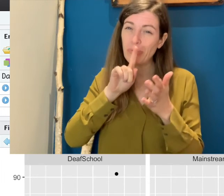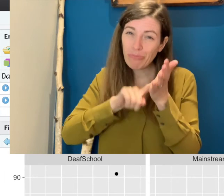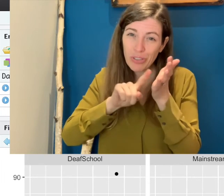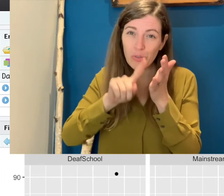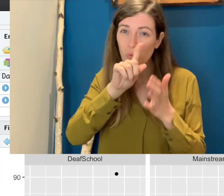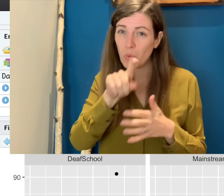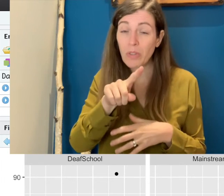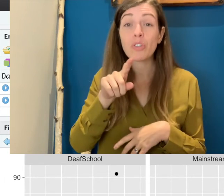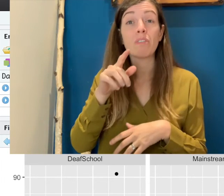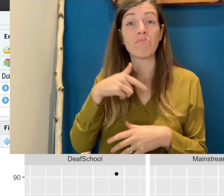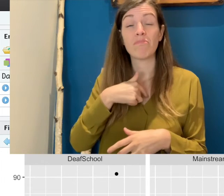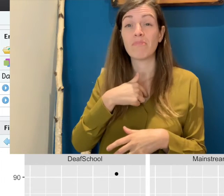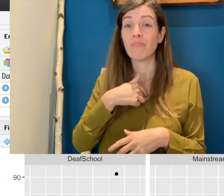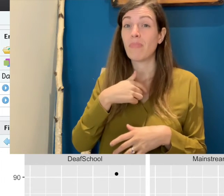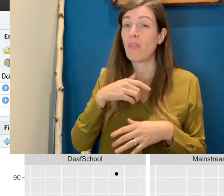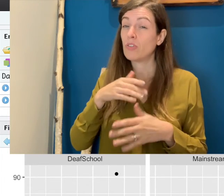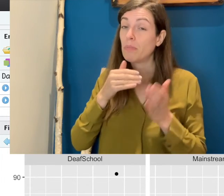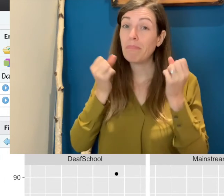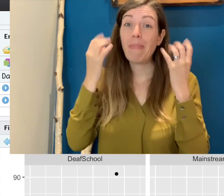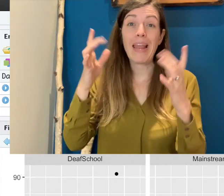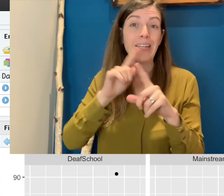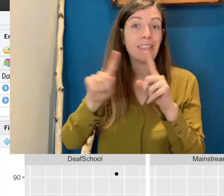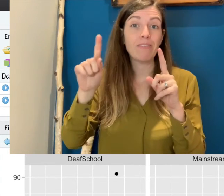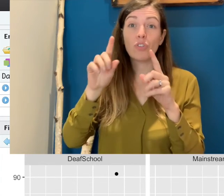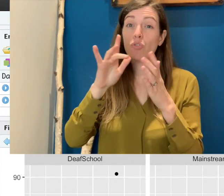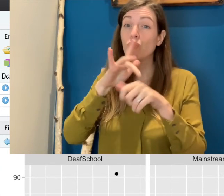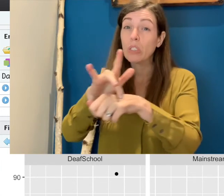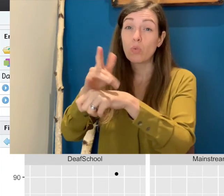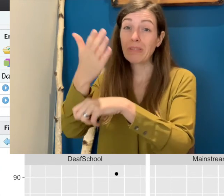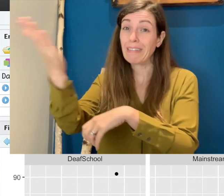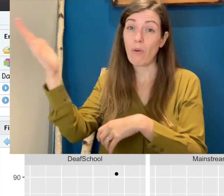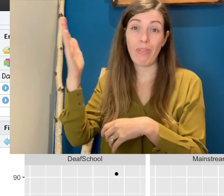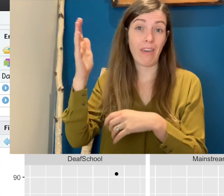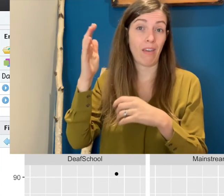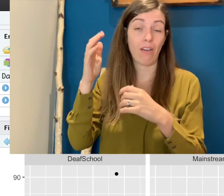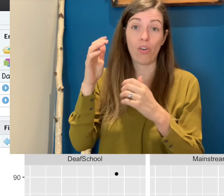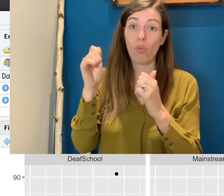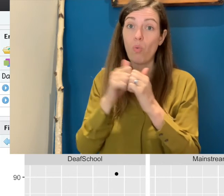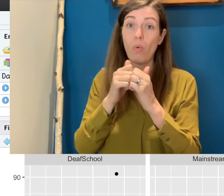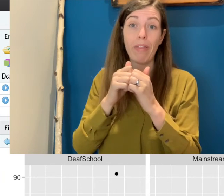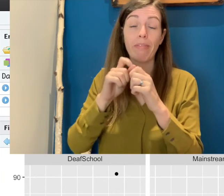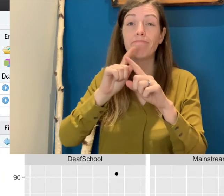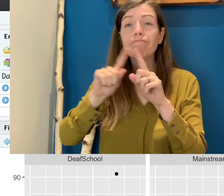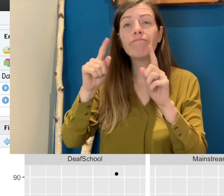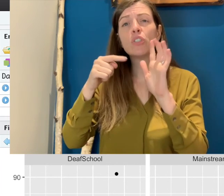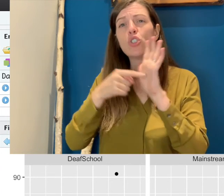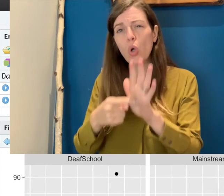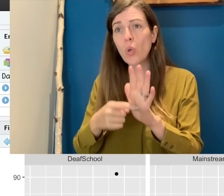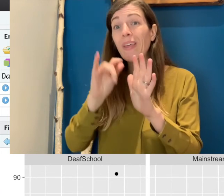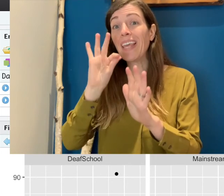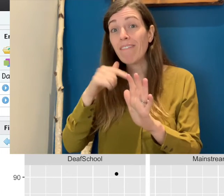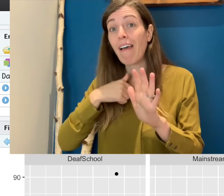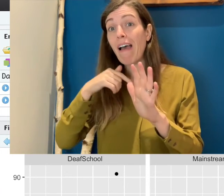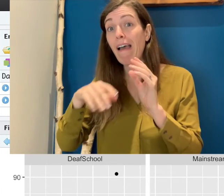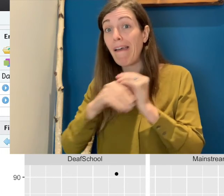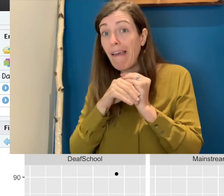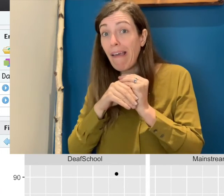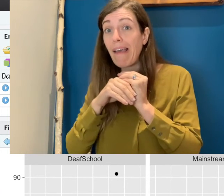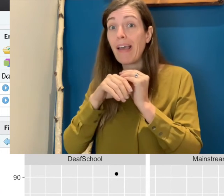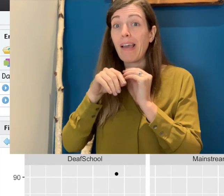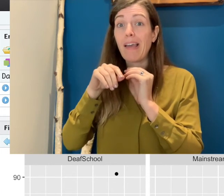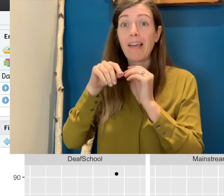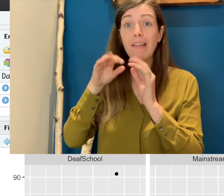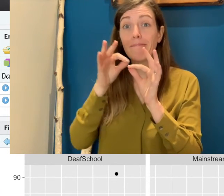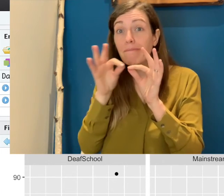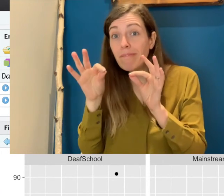Often, I think when you're plotting a figure, what you want to see is really going to depend on your data set and the kinds of questions that you're looking at. So I recommend